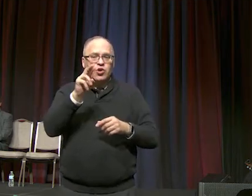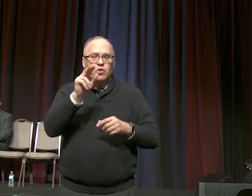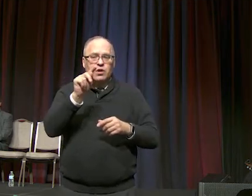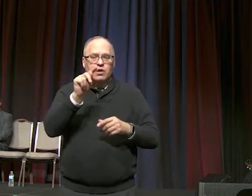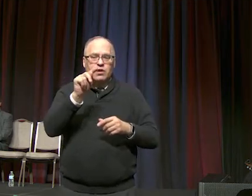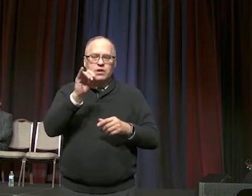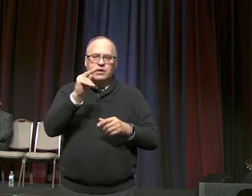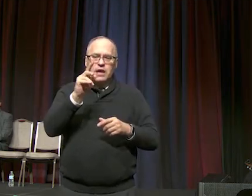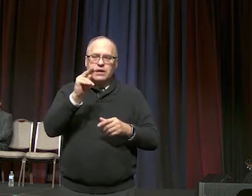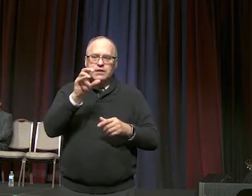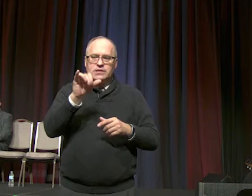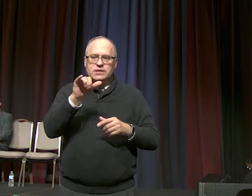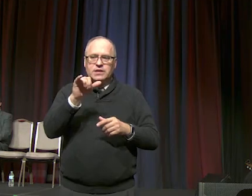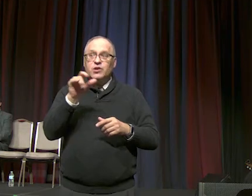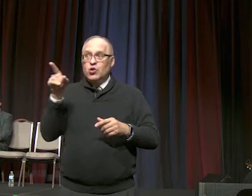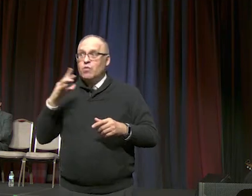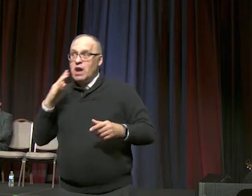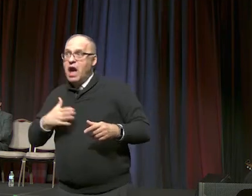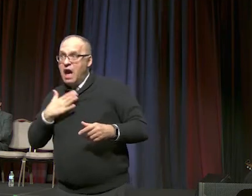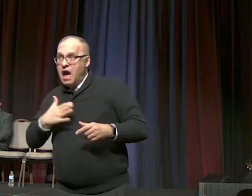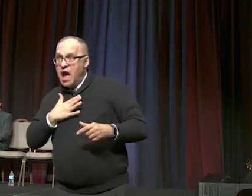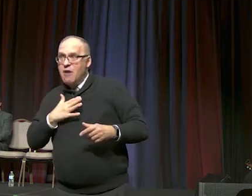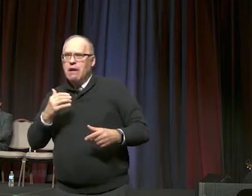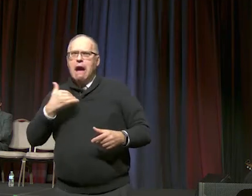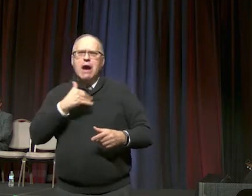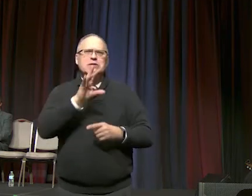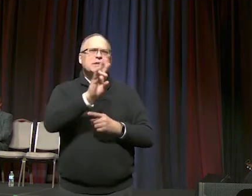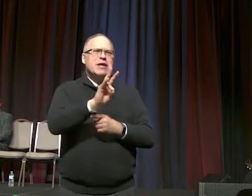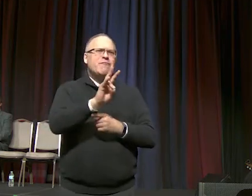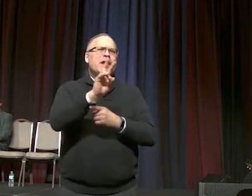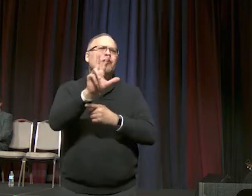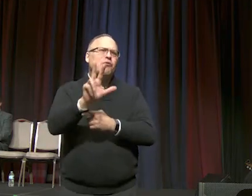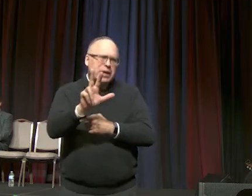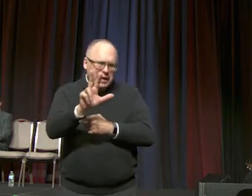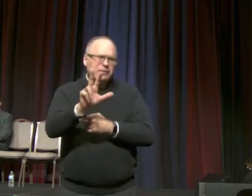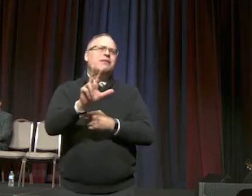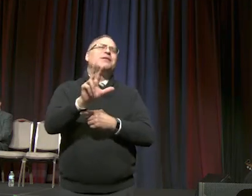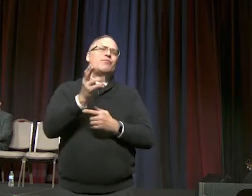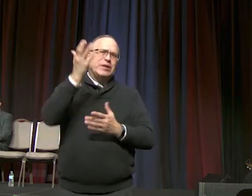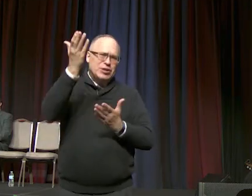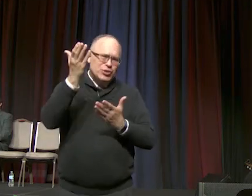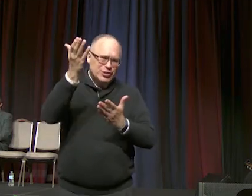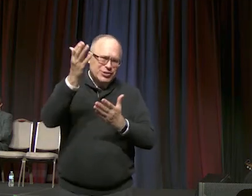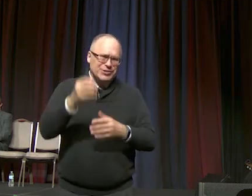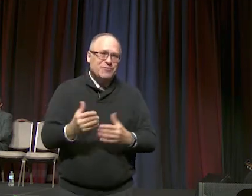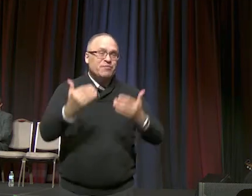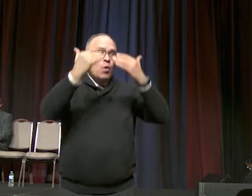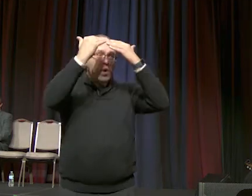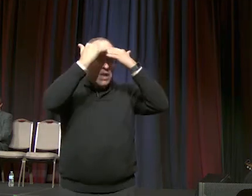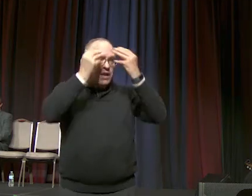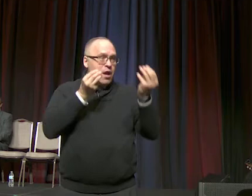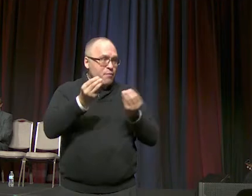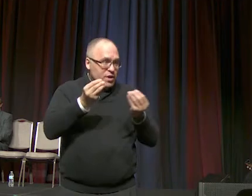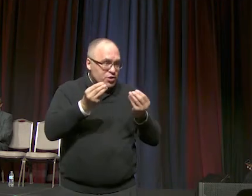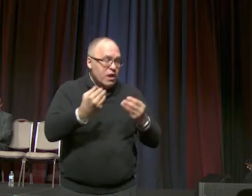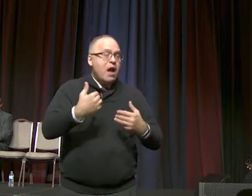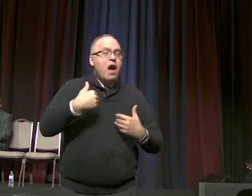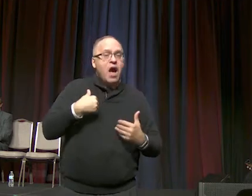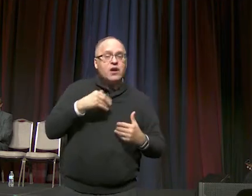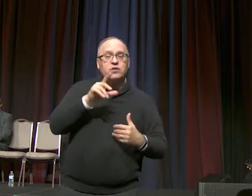think y'all will be happy, it contains 73 petitions. Ordained Ministry